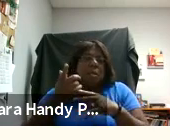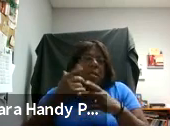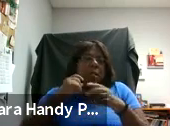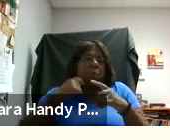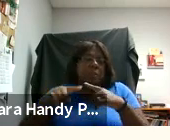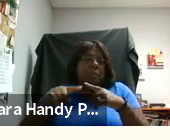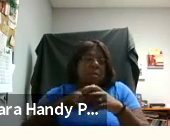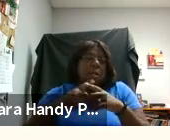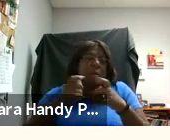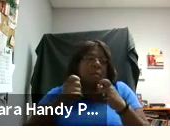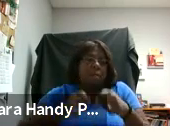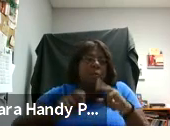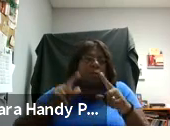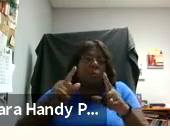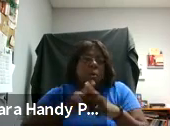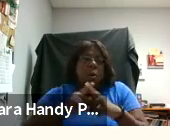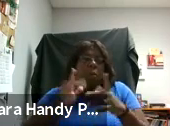website.